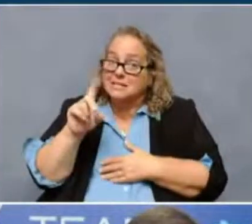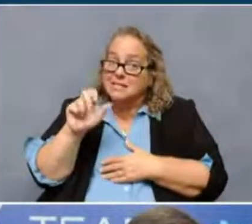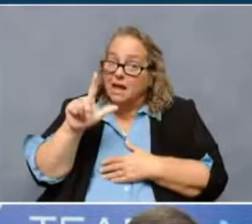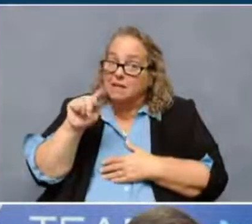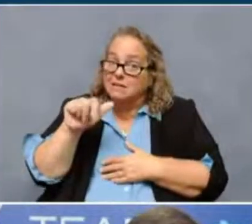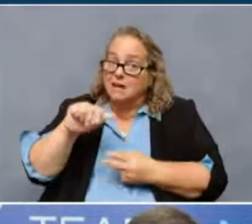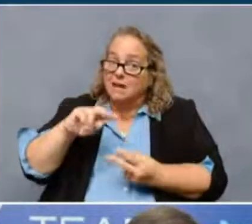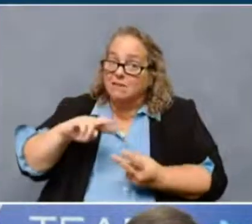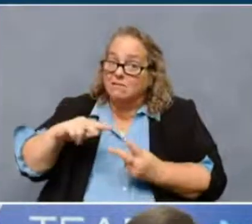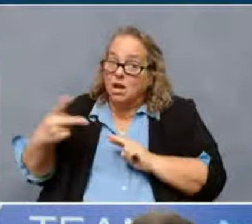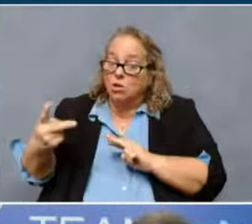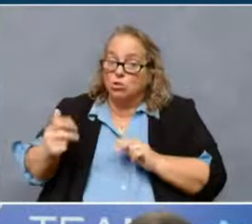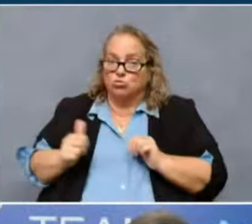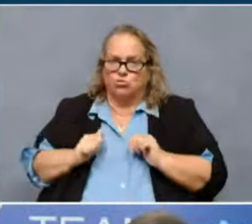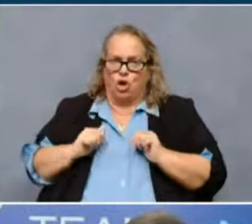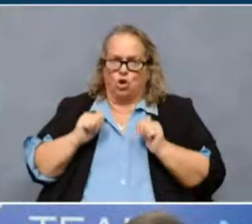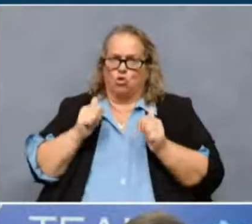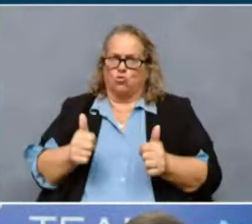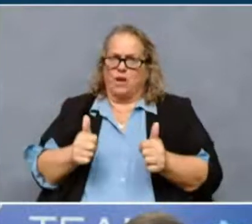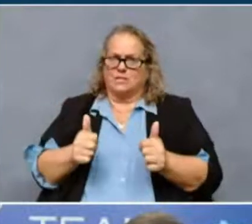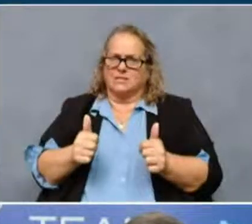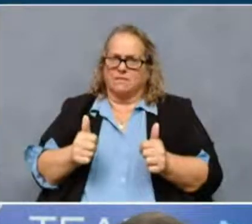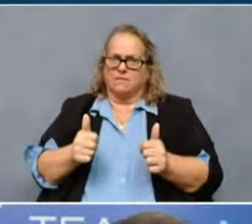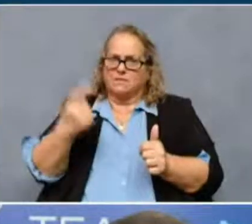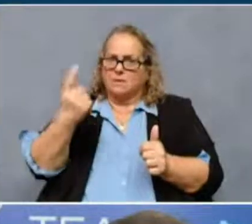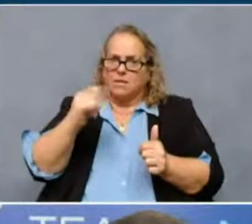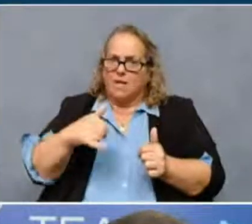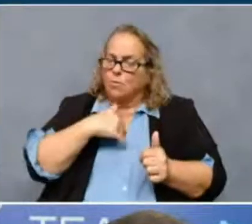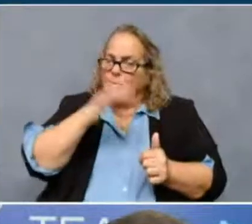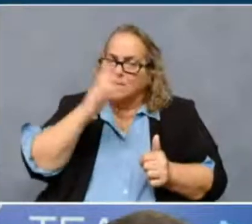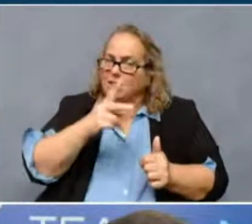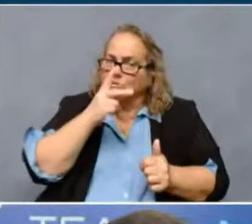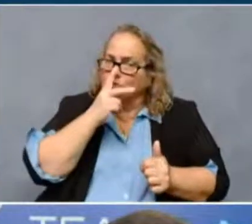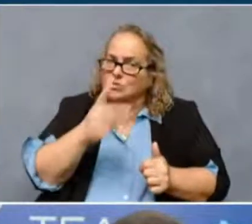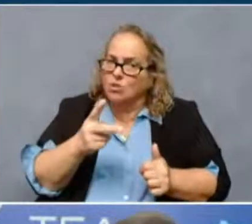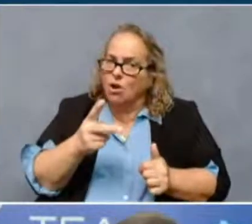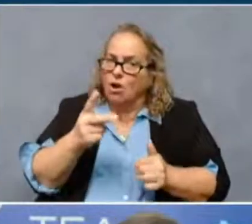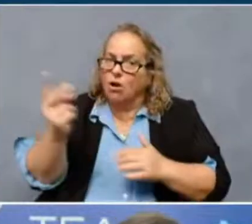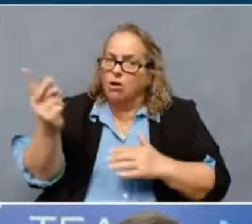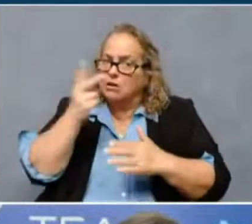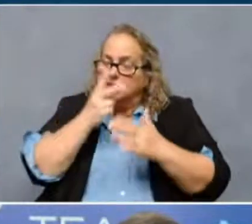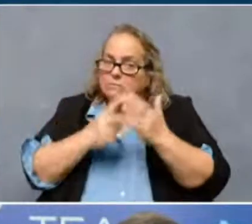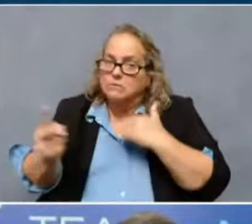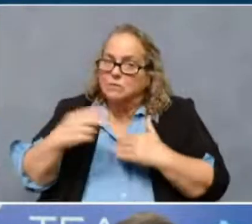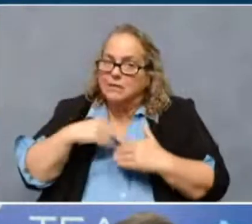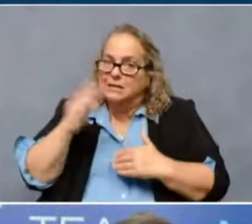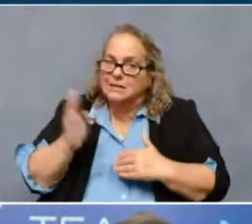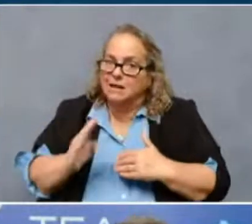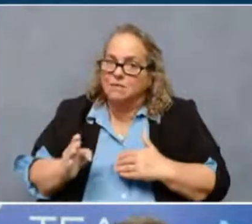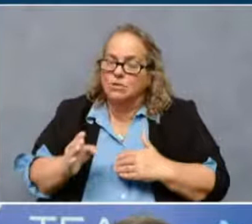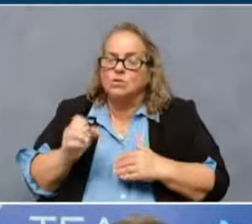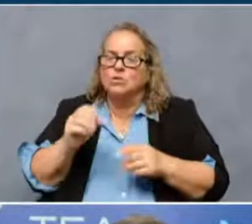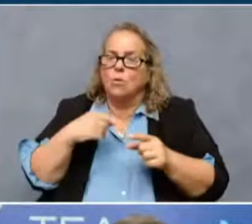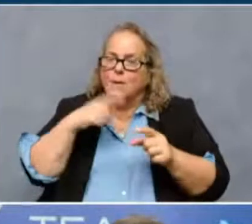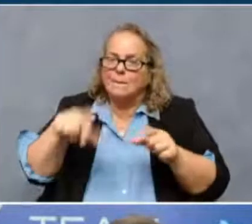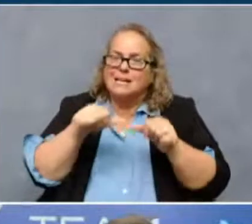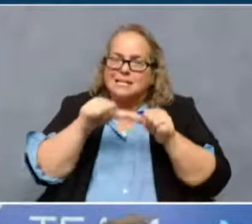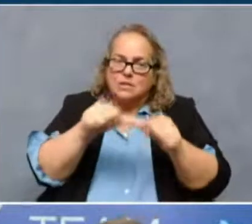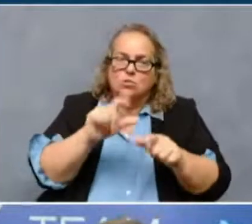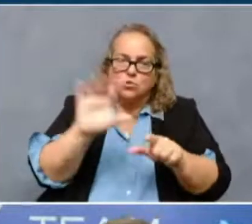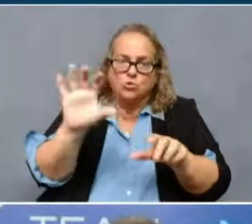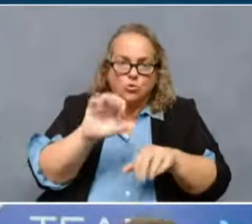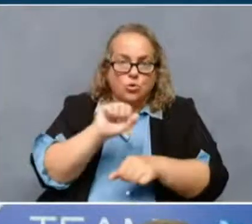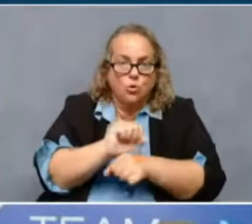was something that was never foreseen or forecasted. So let's continue to do the work necessary to get in a